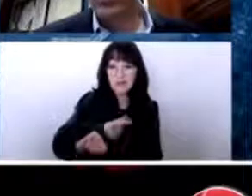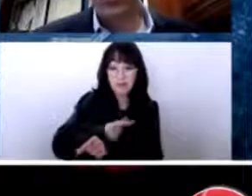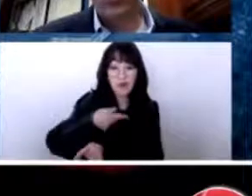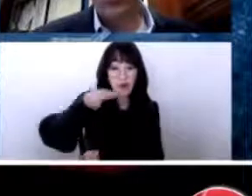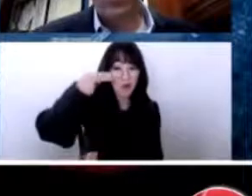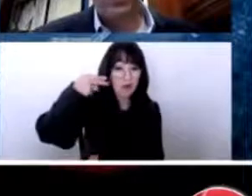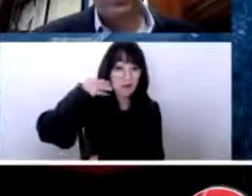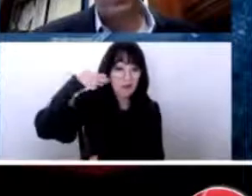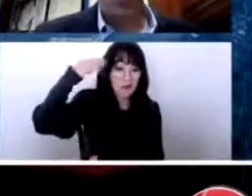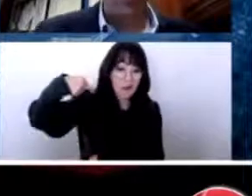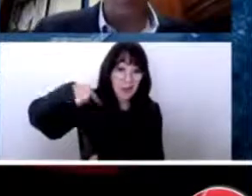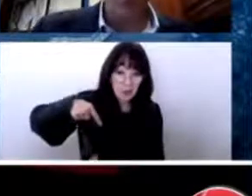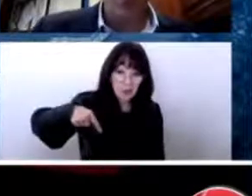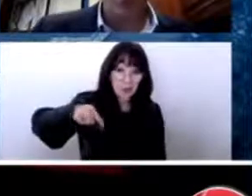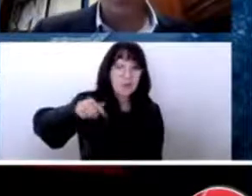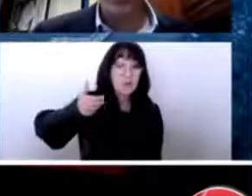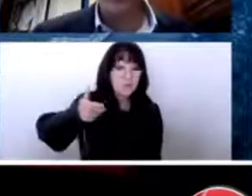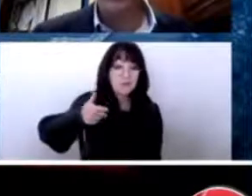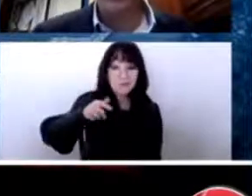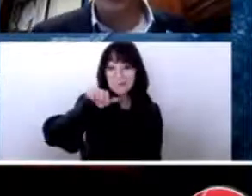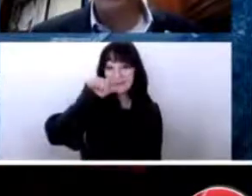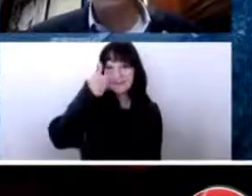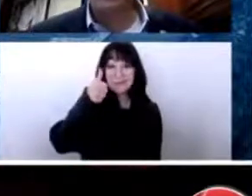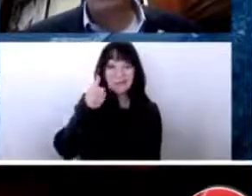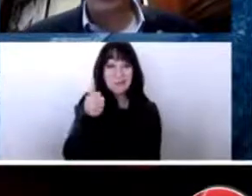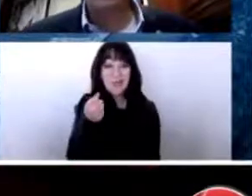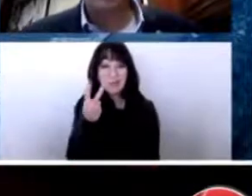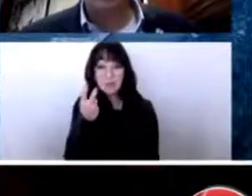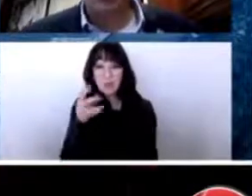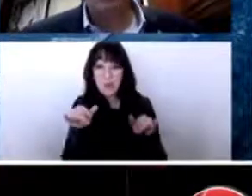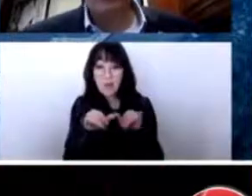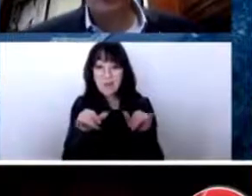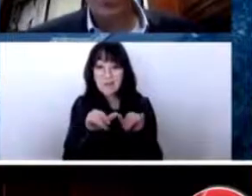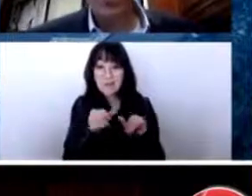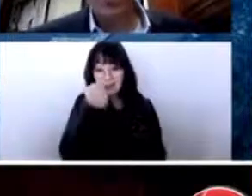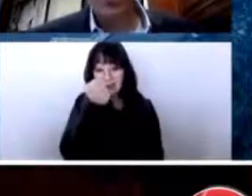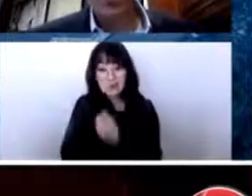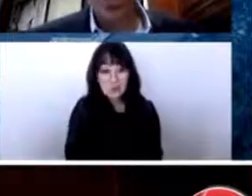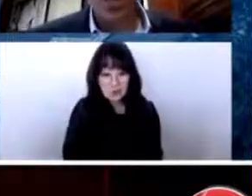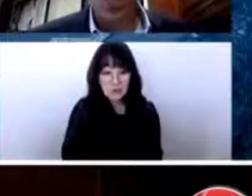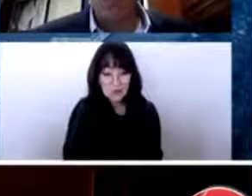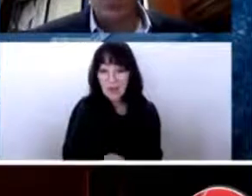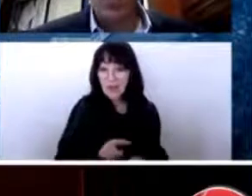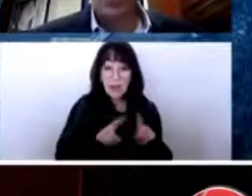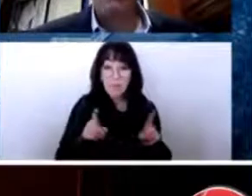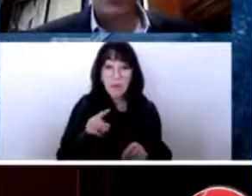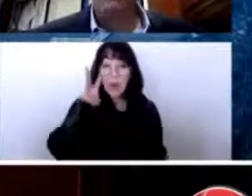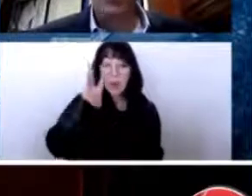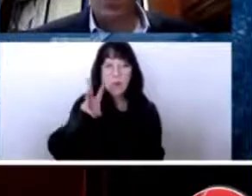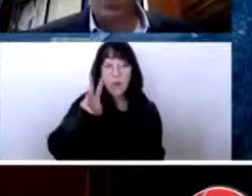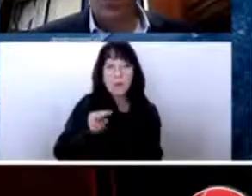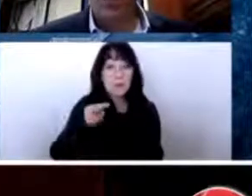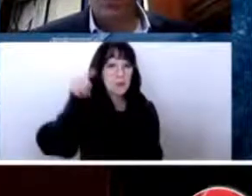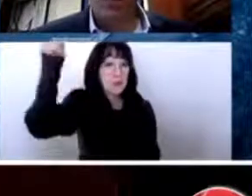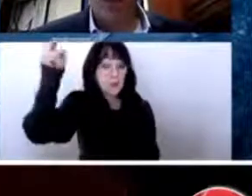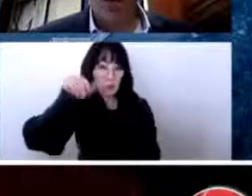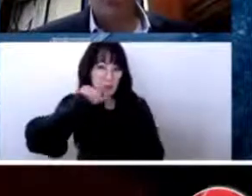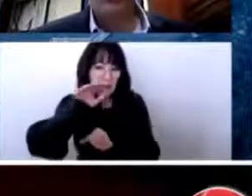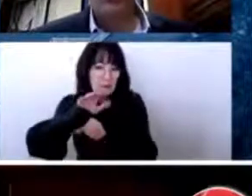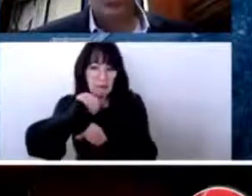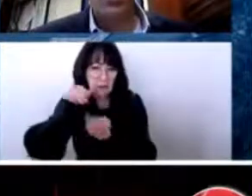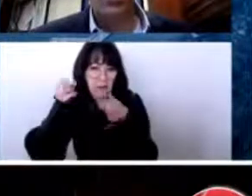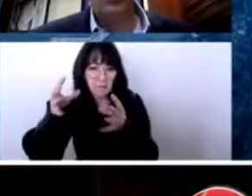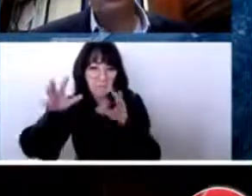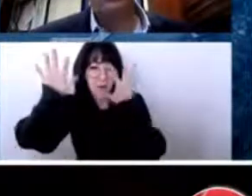11 inches of snow that we got down south to, I don't think the governor had enough to make a snowball up in Wilmington yesterday, but they came there to be put